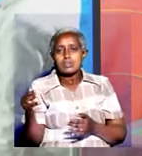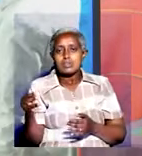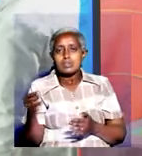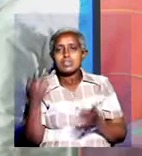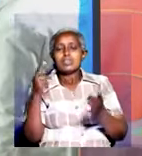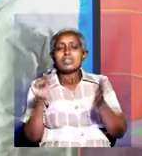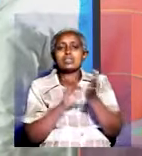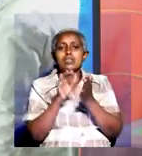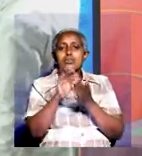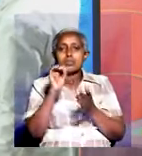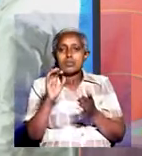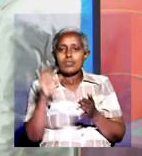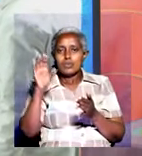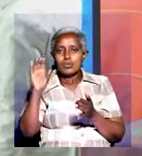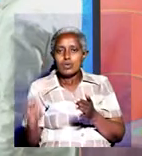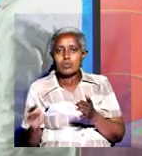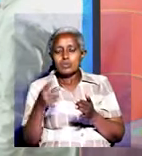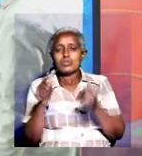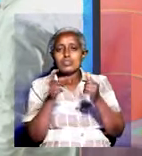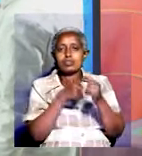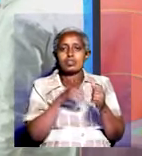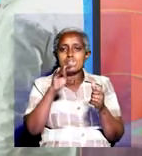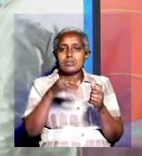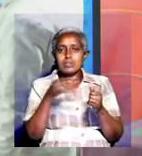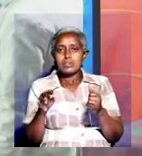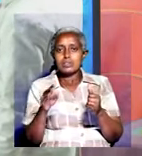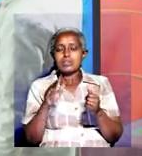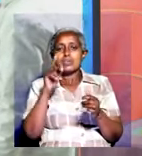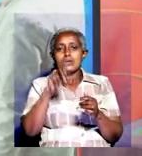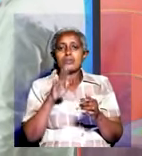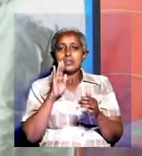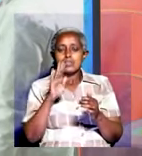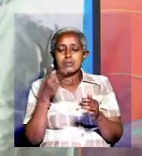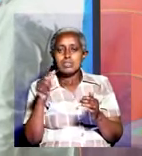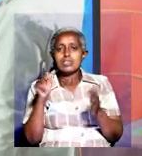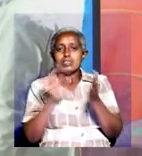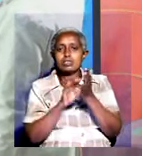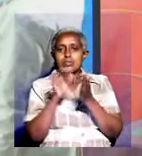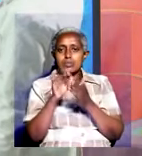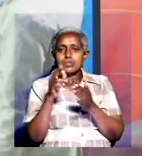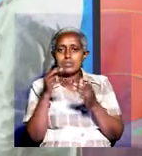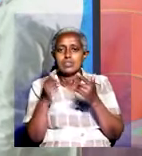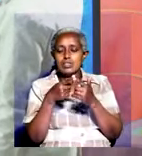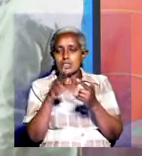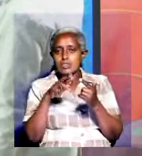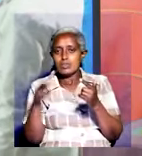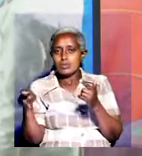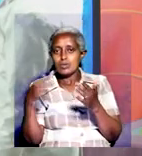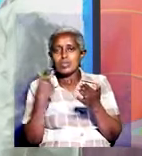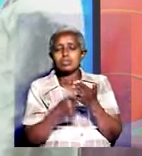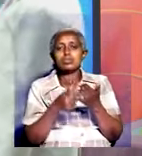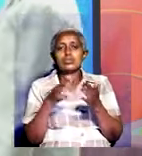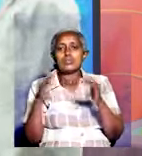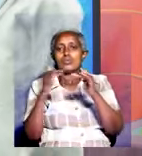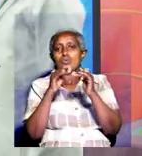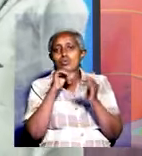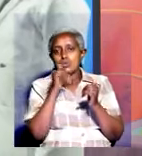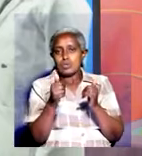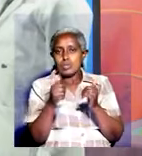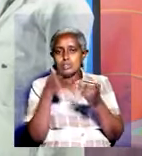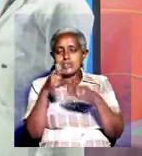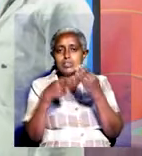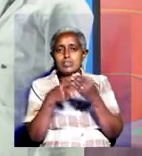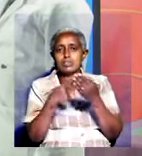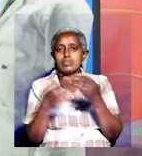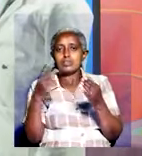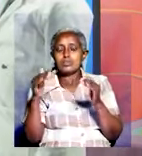the number of columns of the first matrix must be the number of rows of second. But these two are not equal. Since